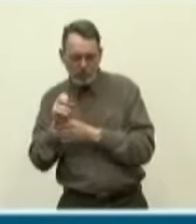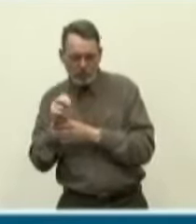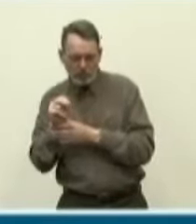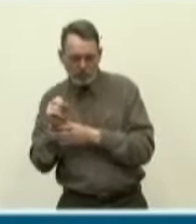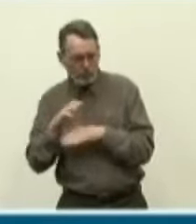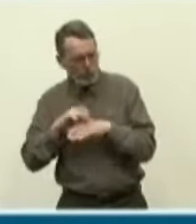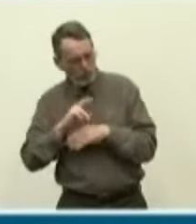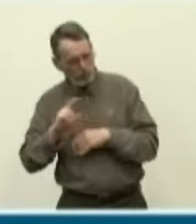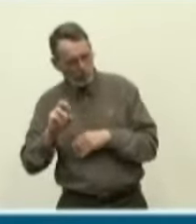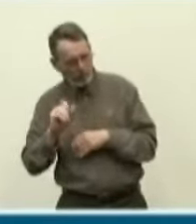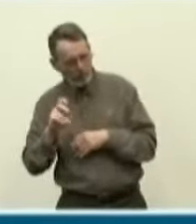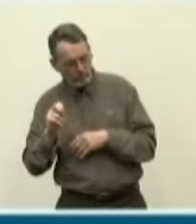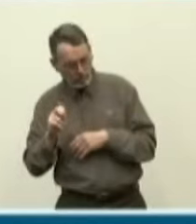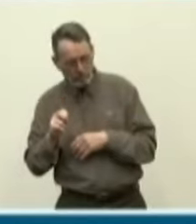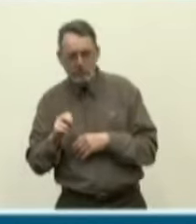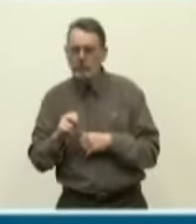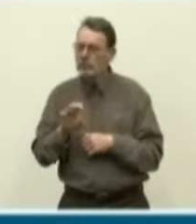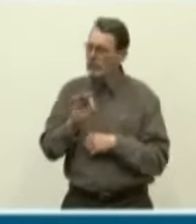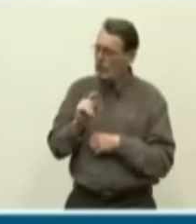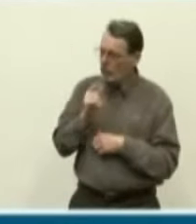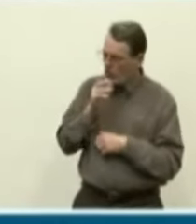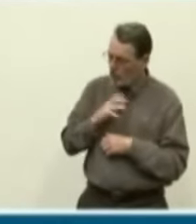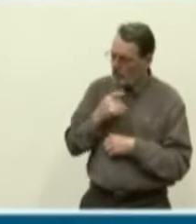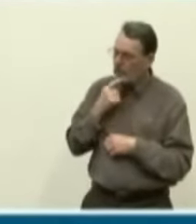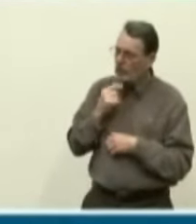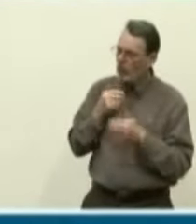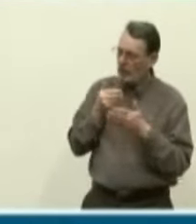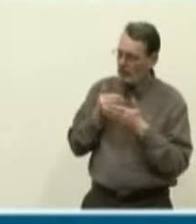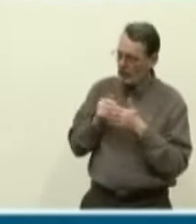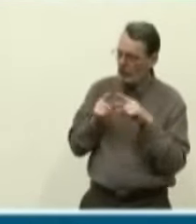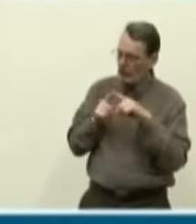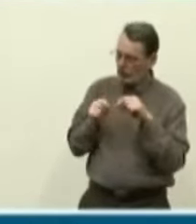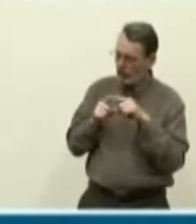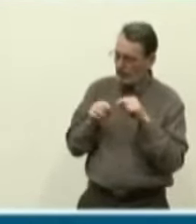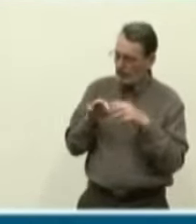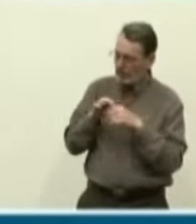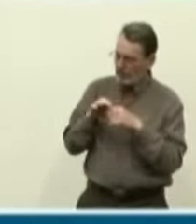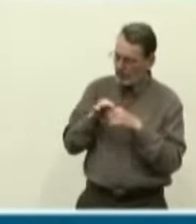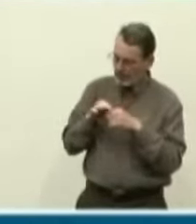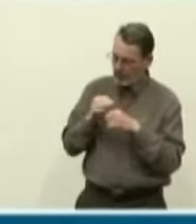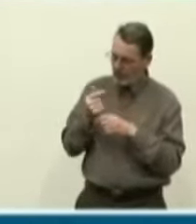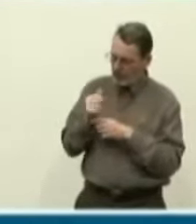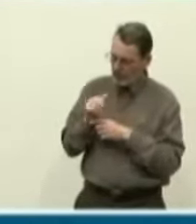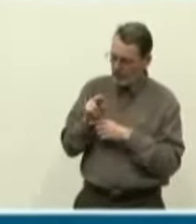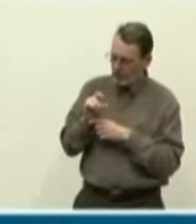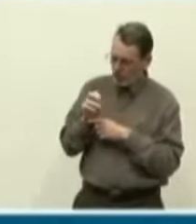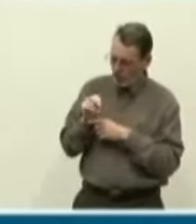On the right side. North of the Japanese Tea Garden.